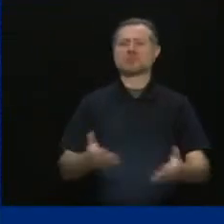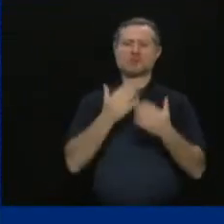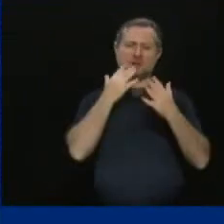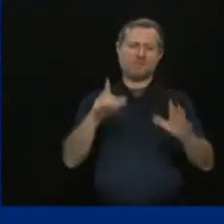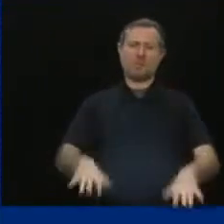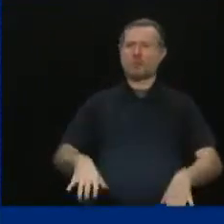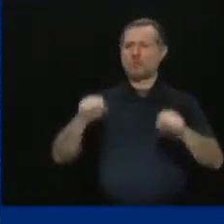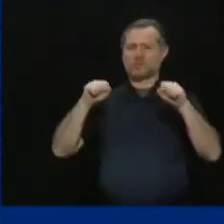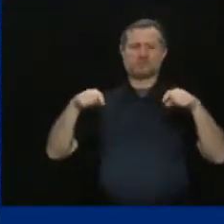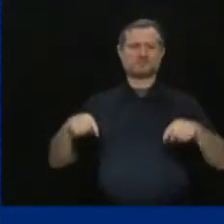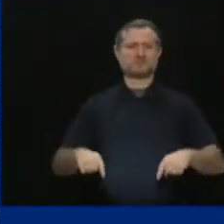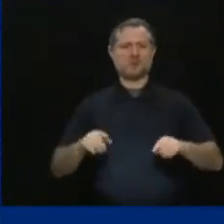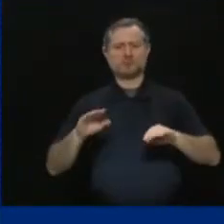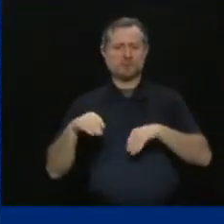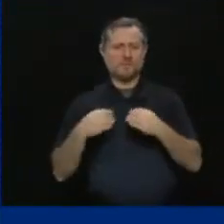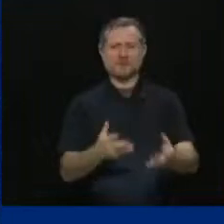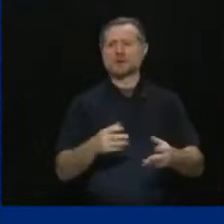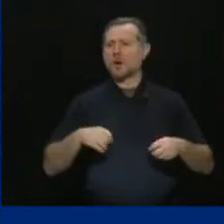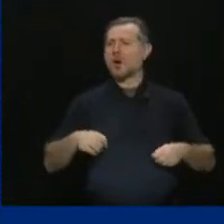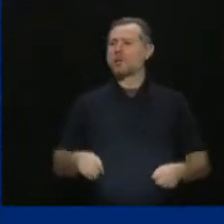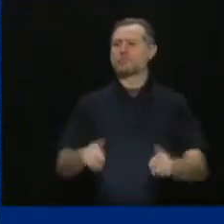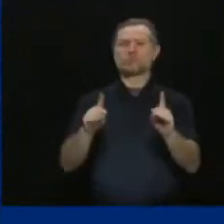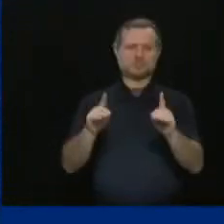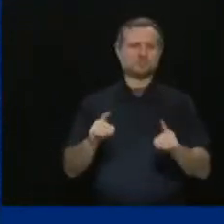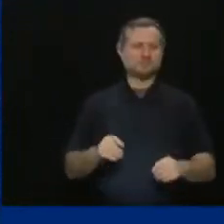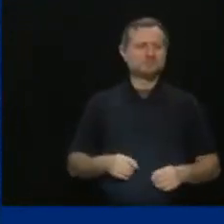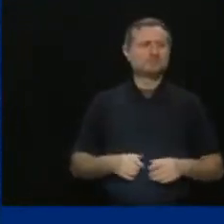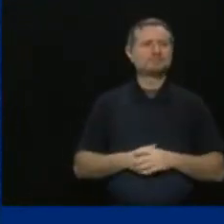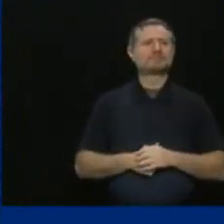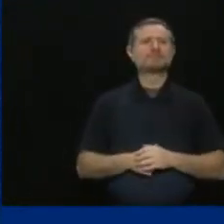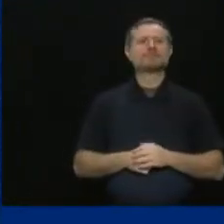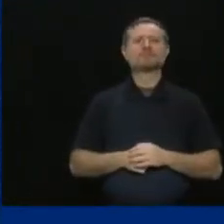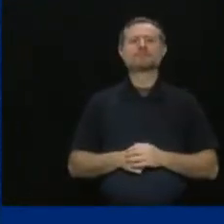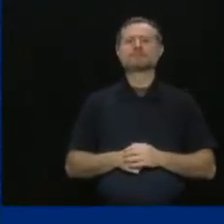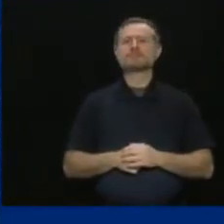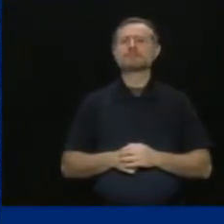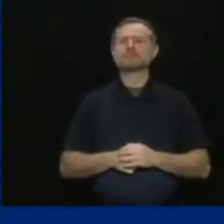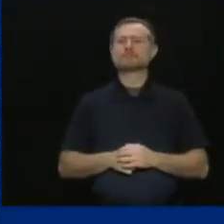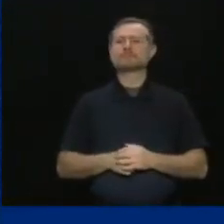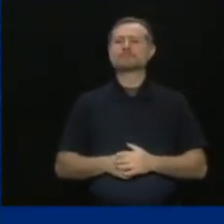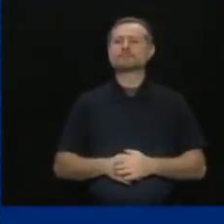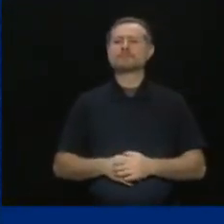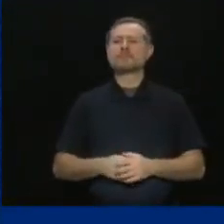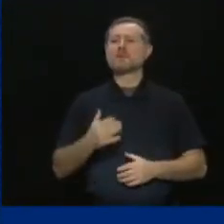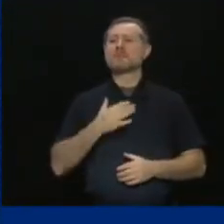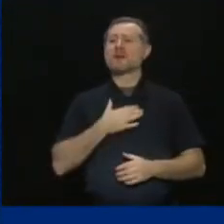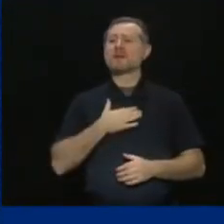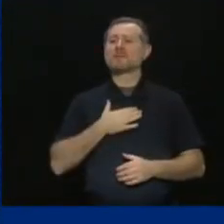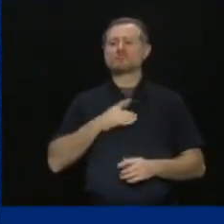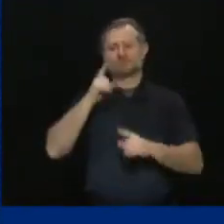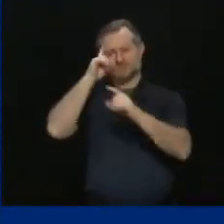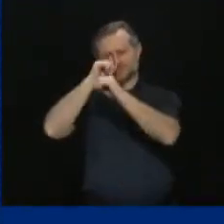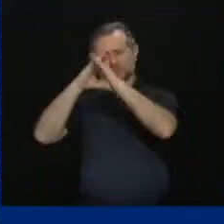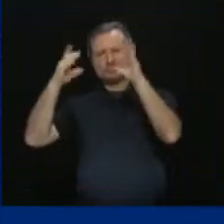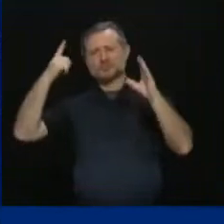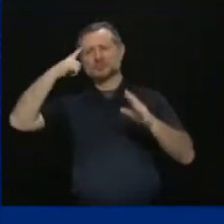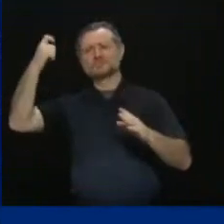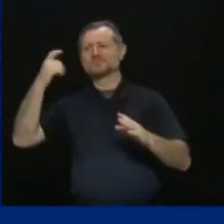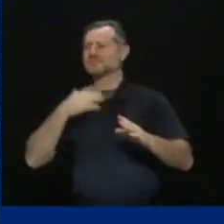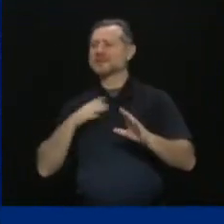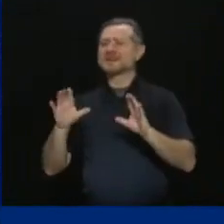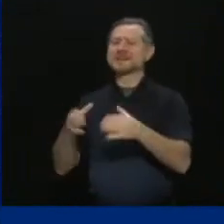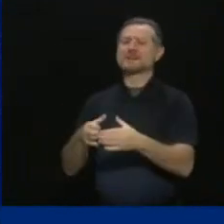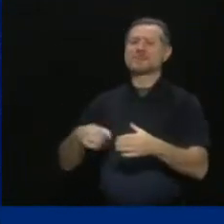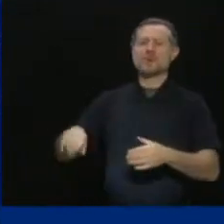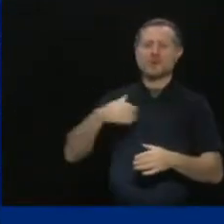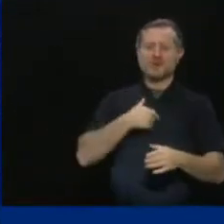this opportunity to be here today. I am joined by the dream team. The individuals that will be joining me here today are